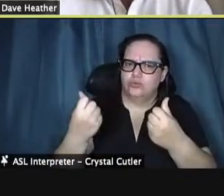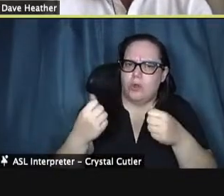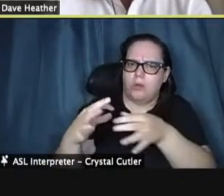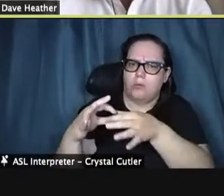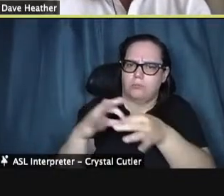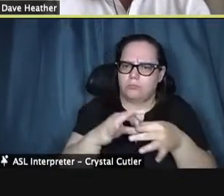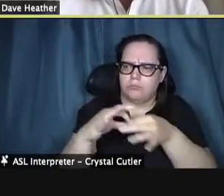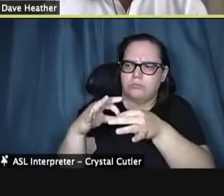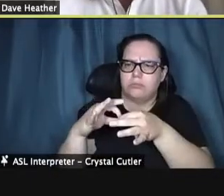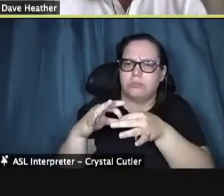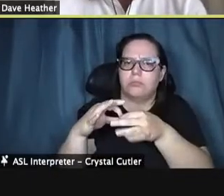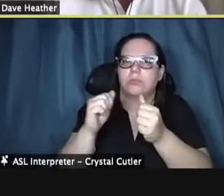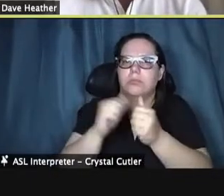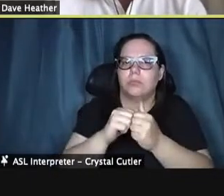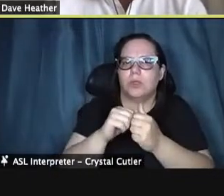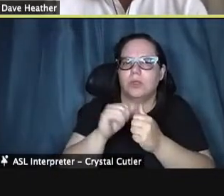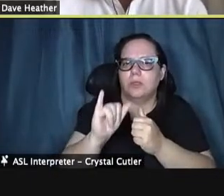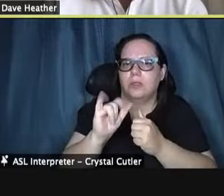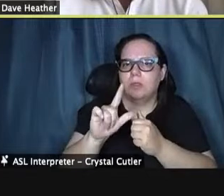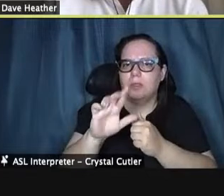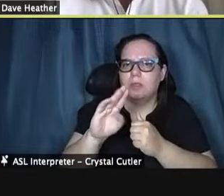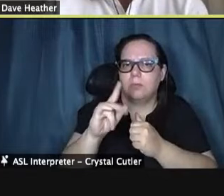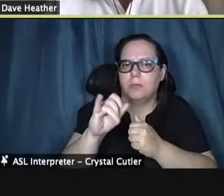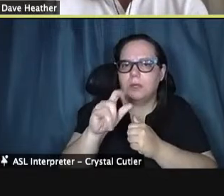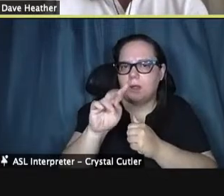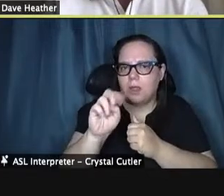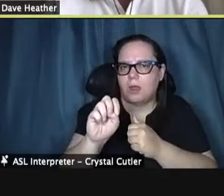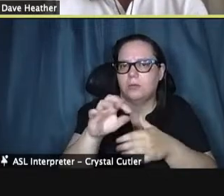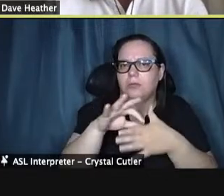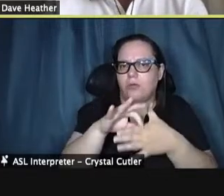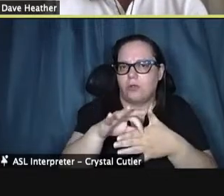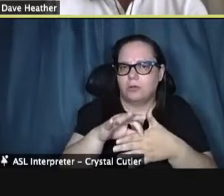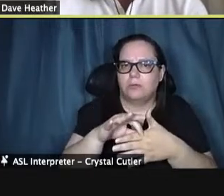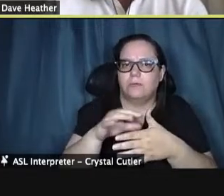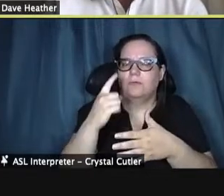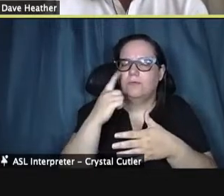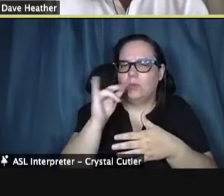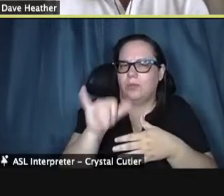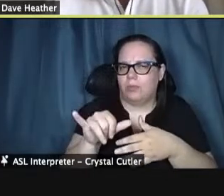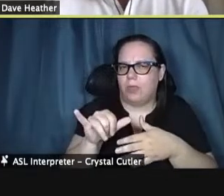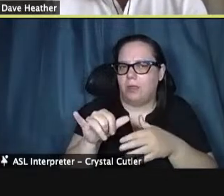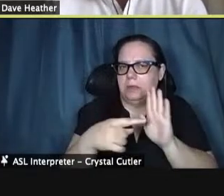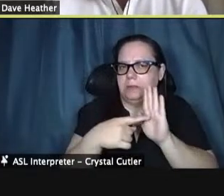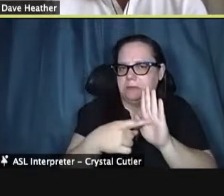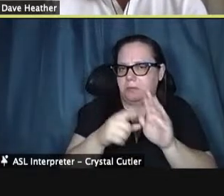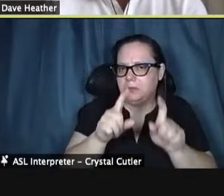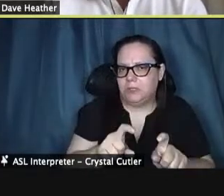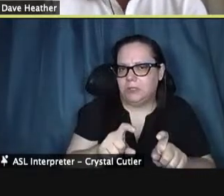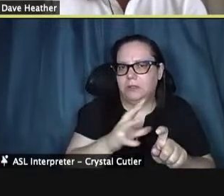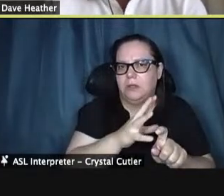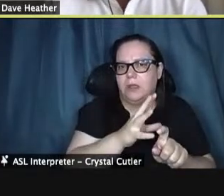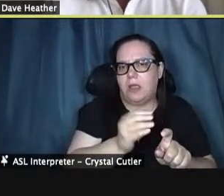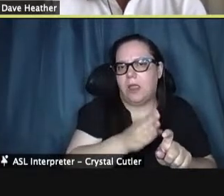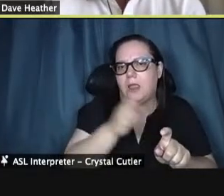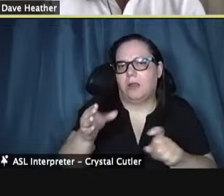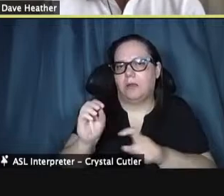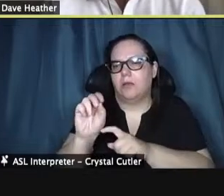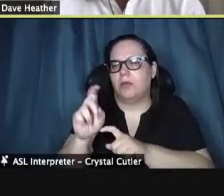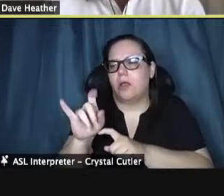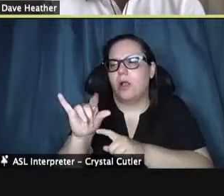the ilmenite content of the sample that was being tested and the